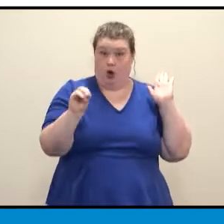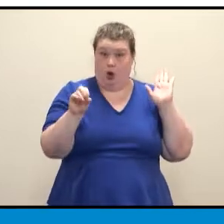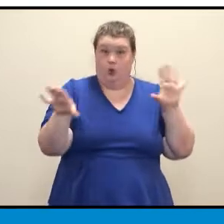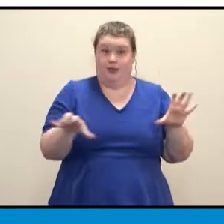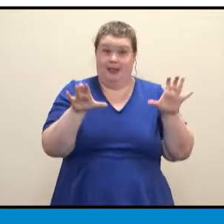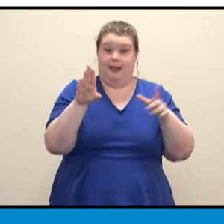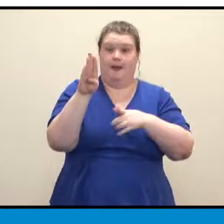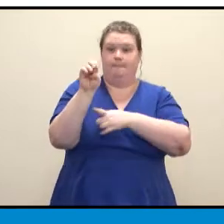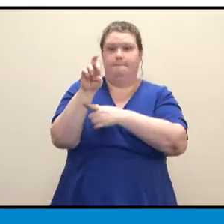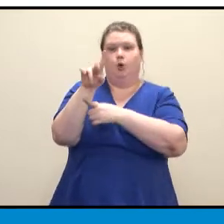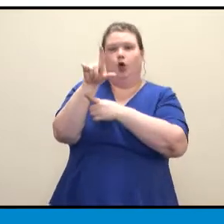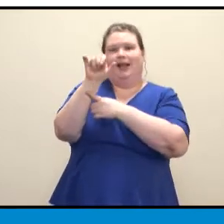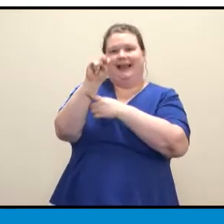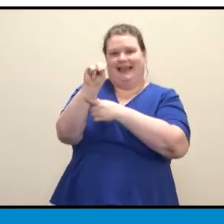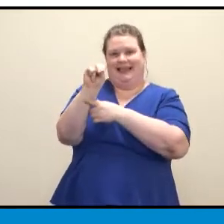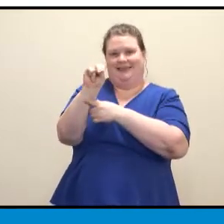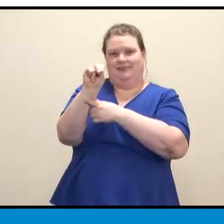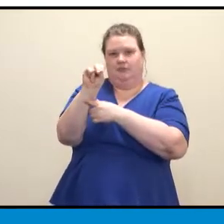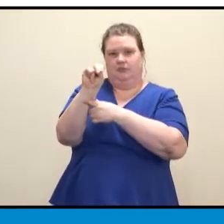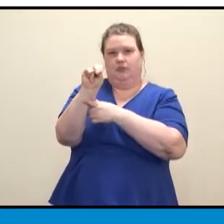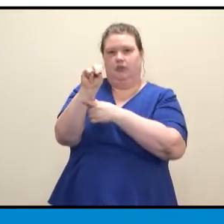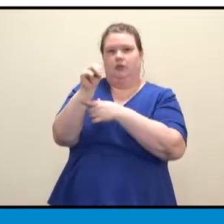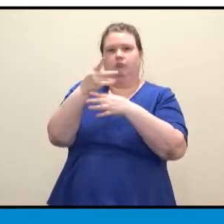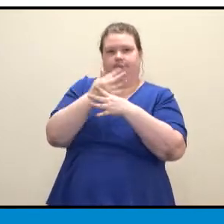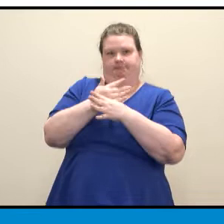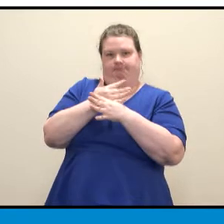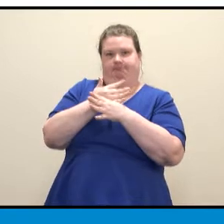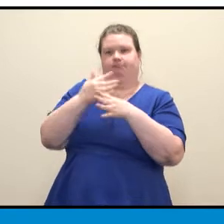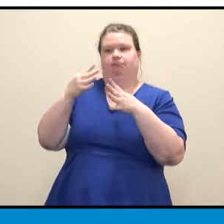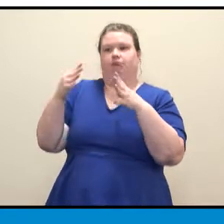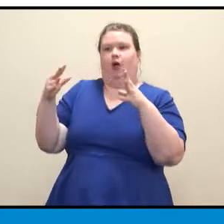1885. Kaylee Dury